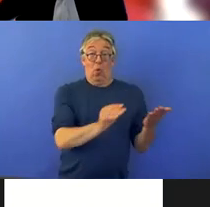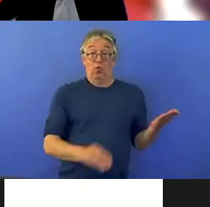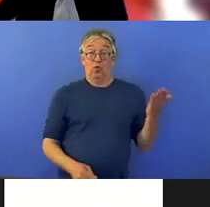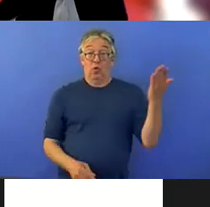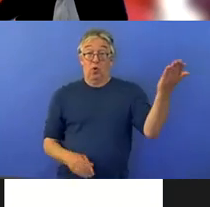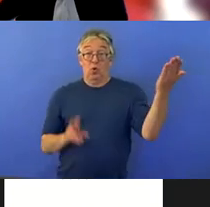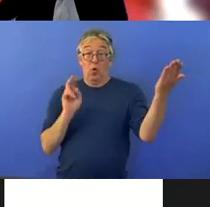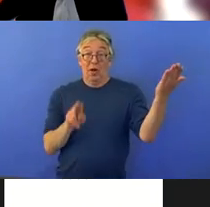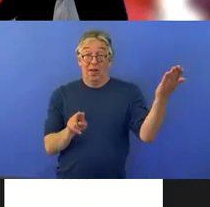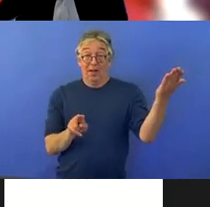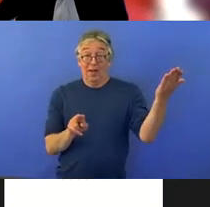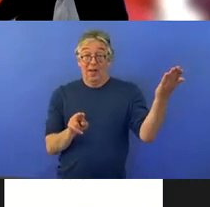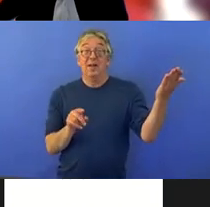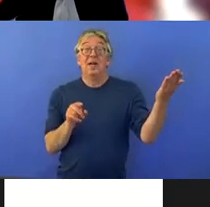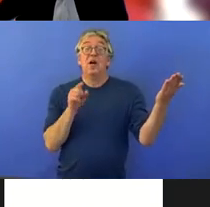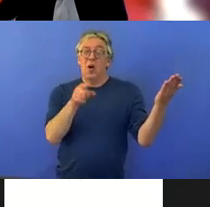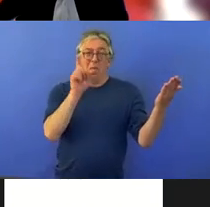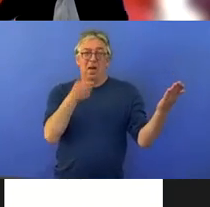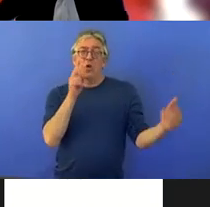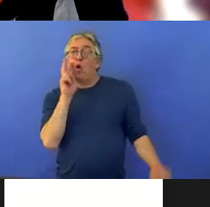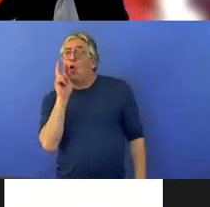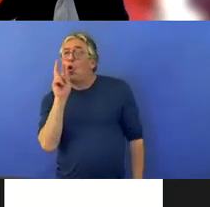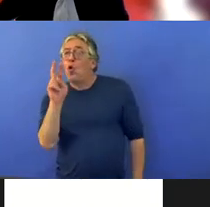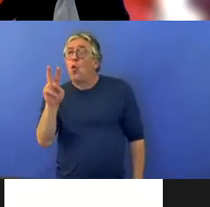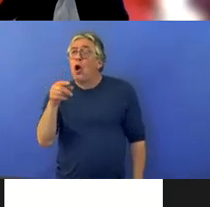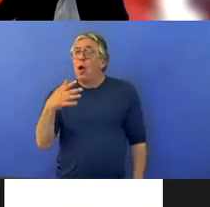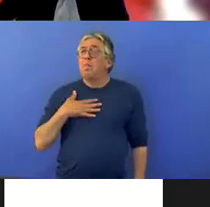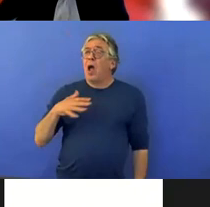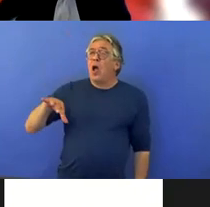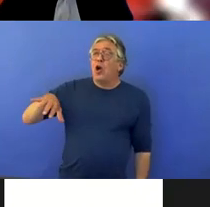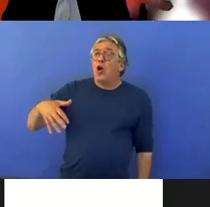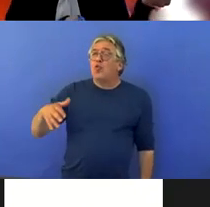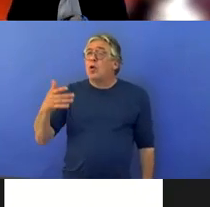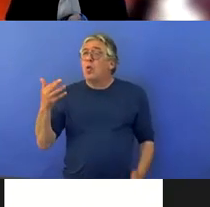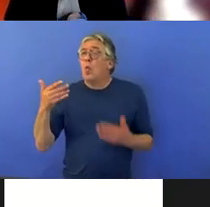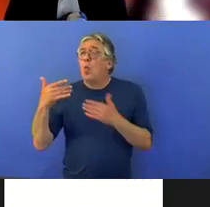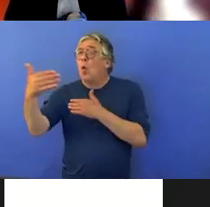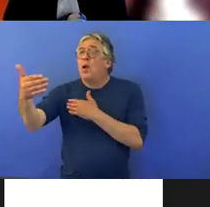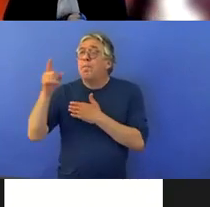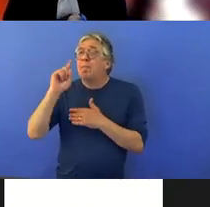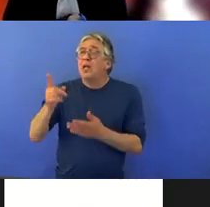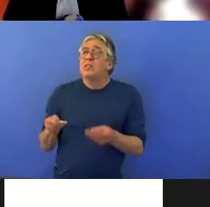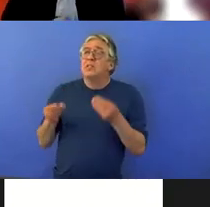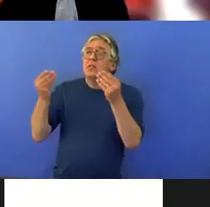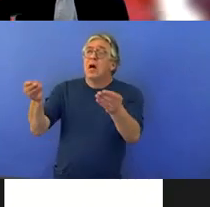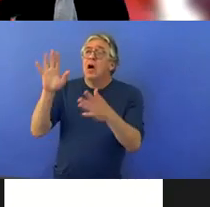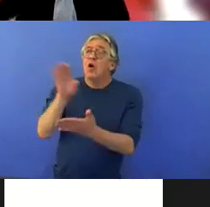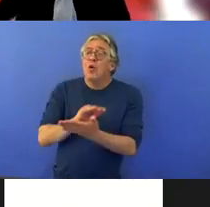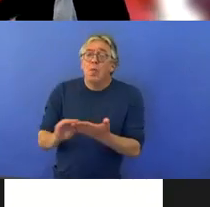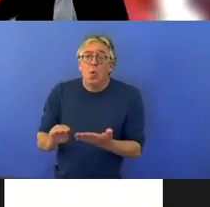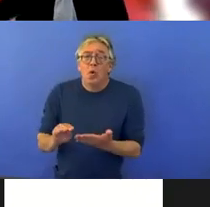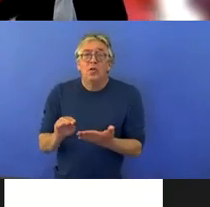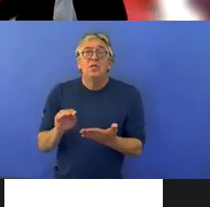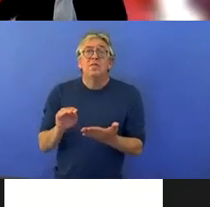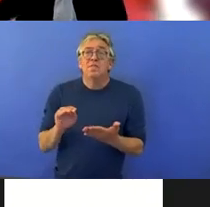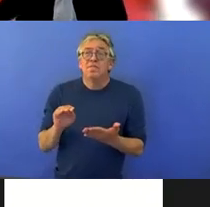the schedule of when your country is going to have a report due will enable you to be gathering information that